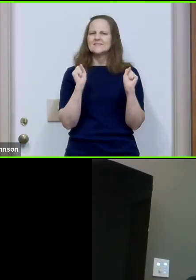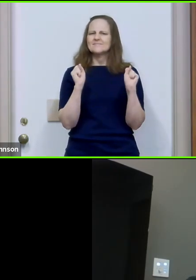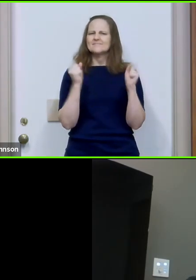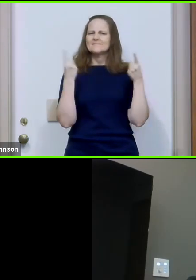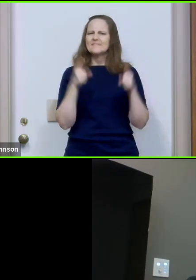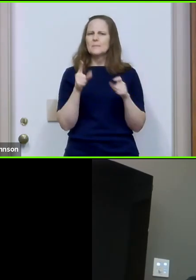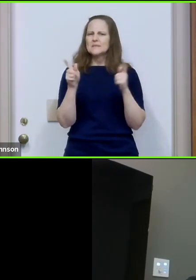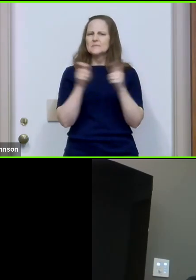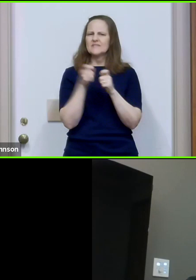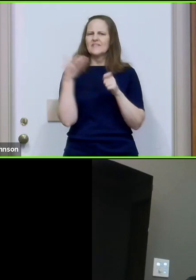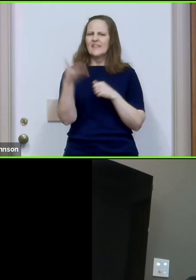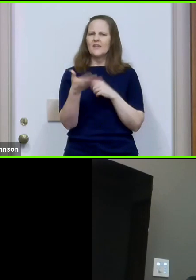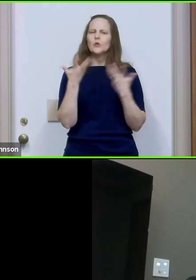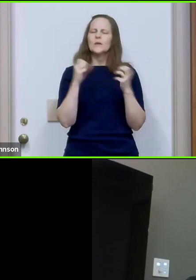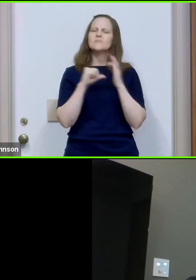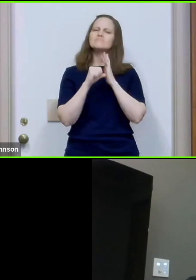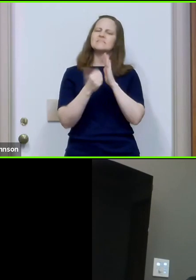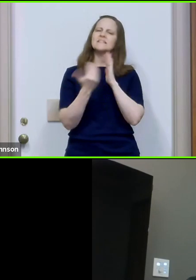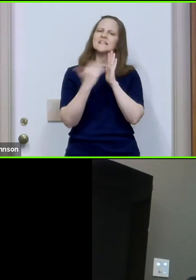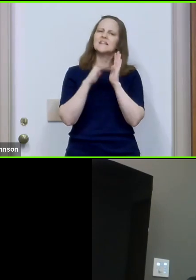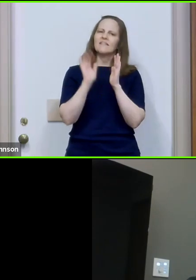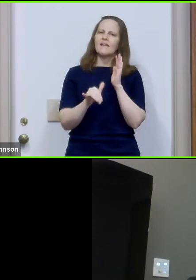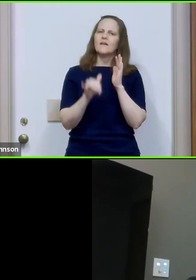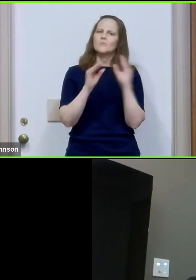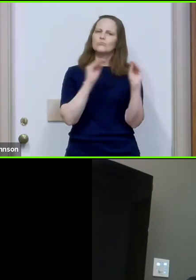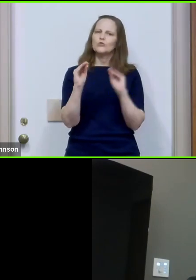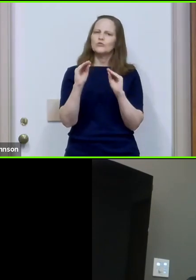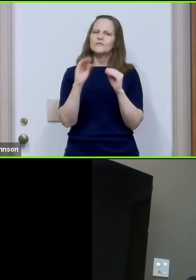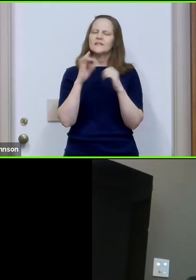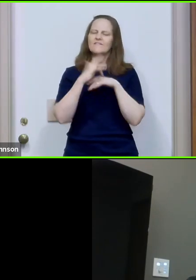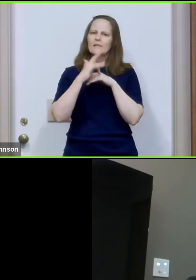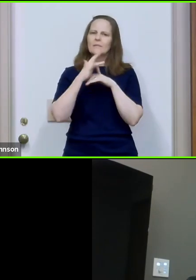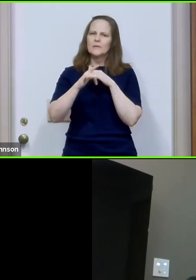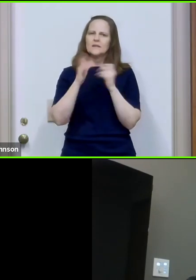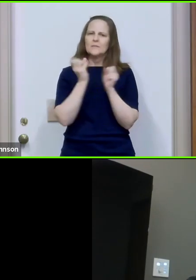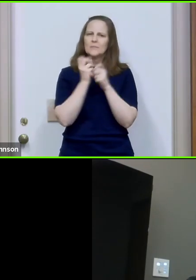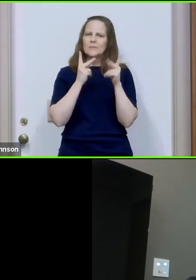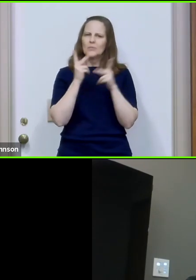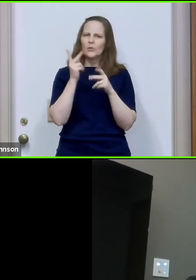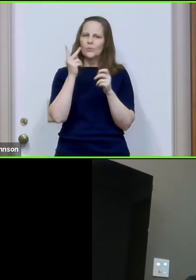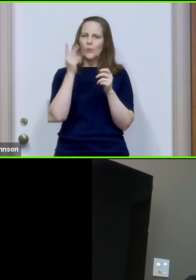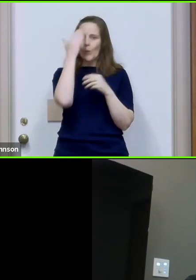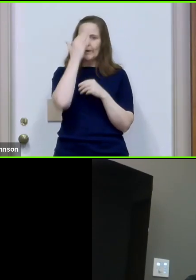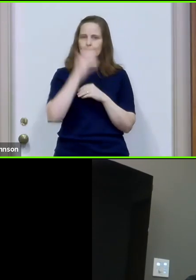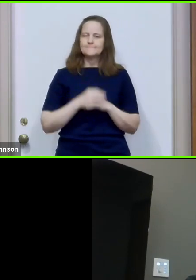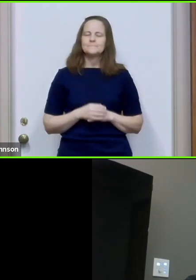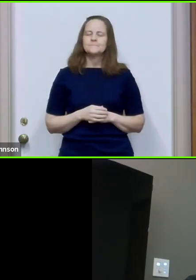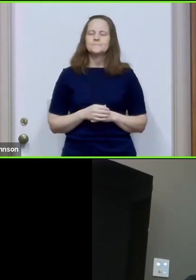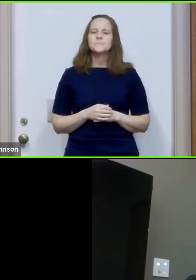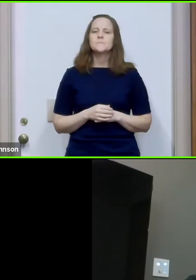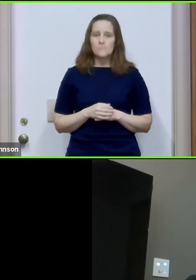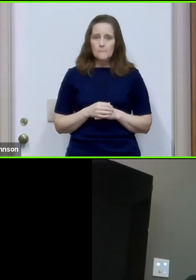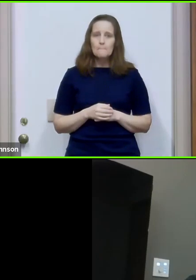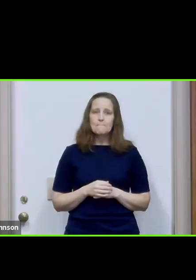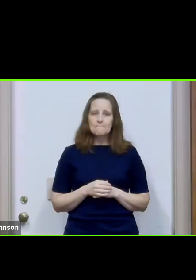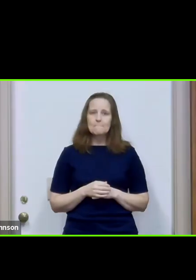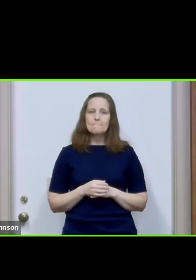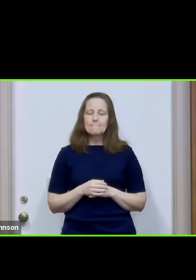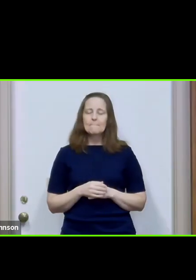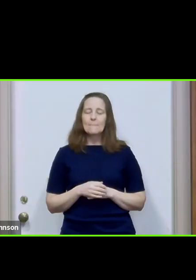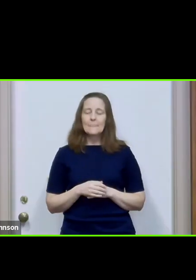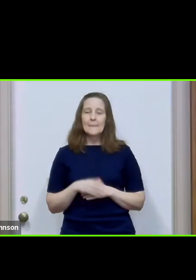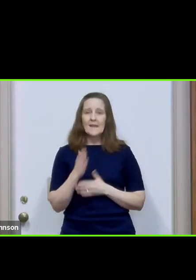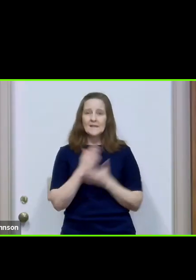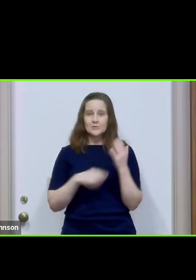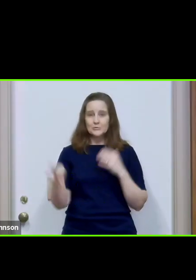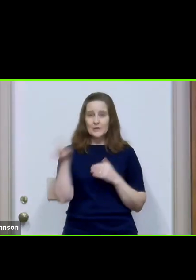want to reiterate that move and the availability and make people aware of it. Absolutely. So for some of you